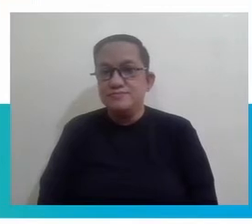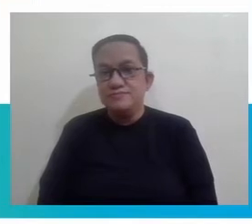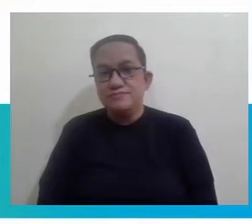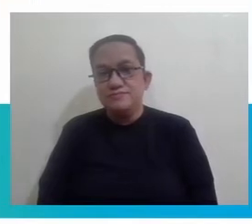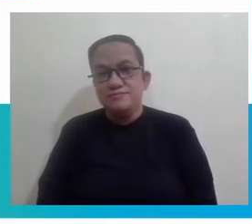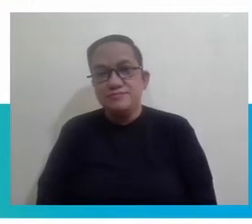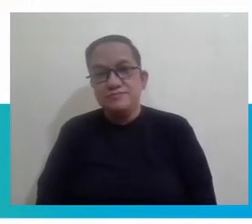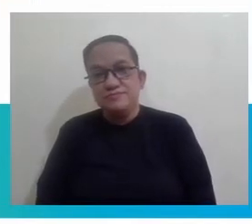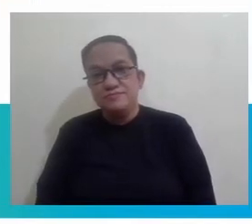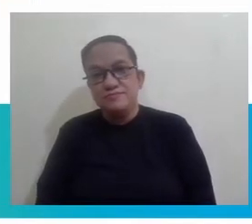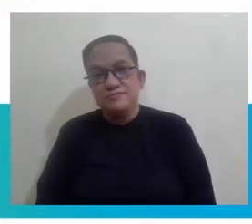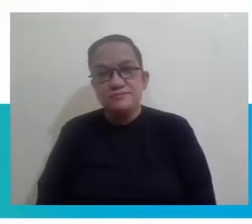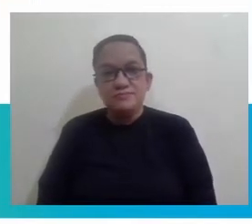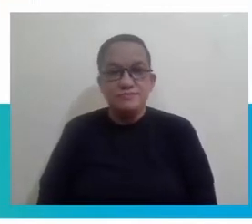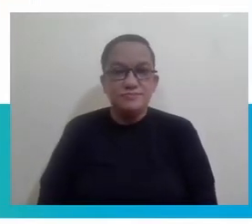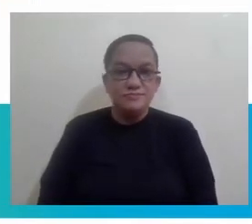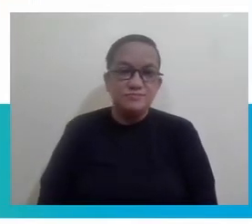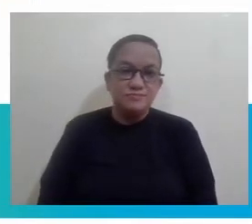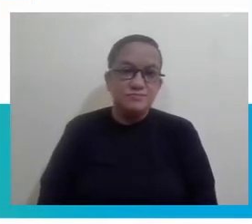multi-levels, that has